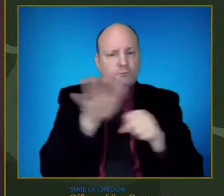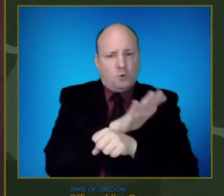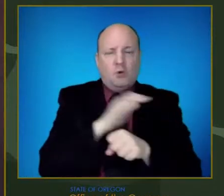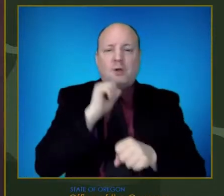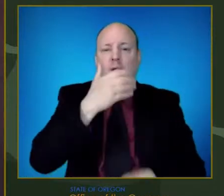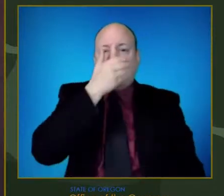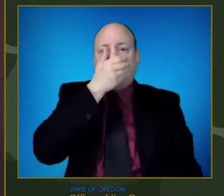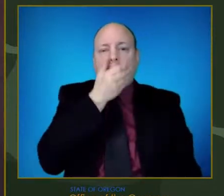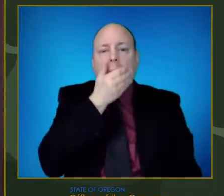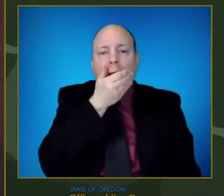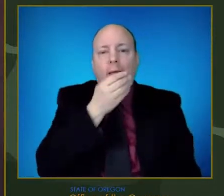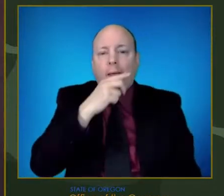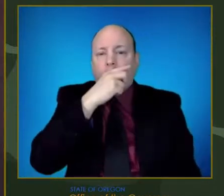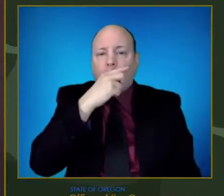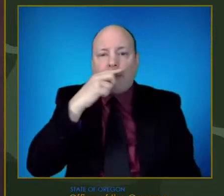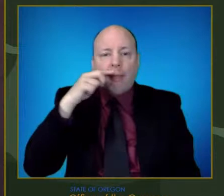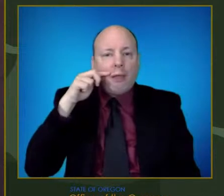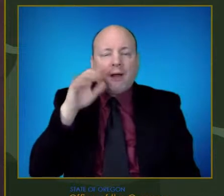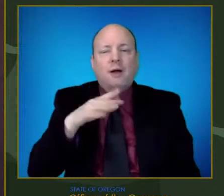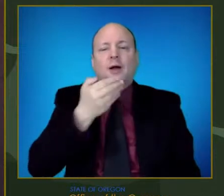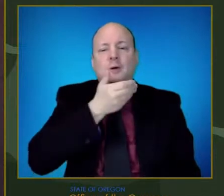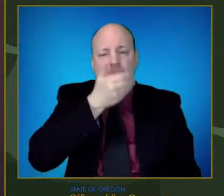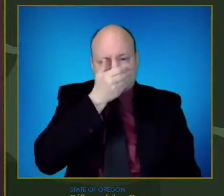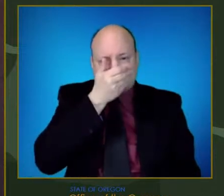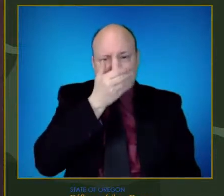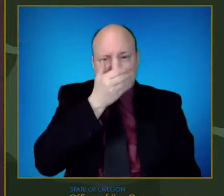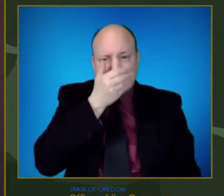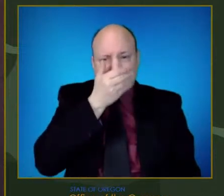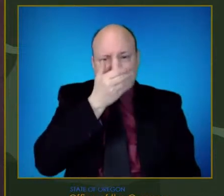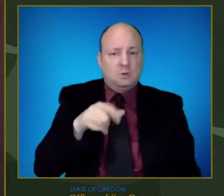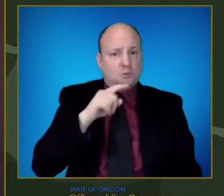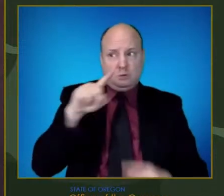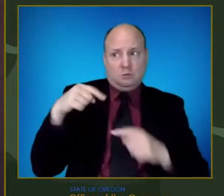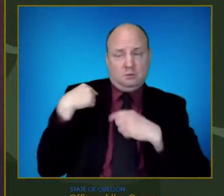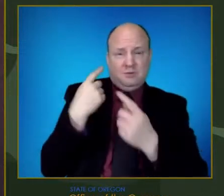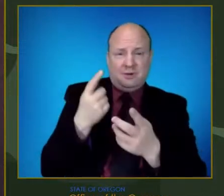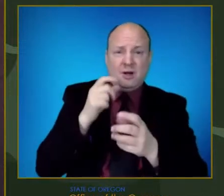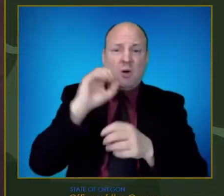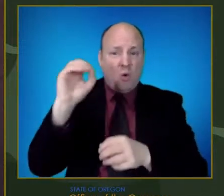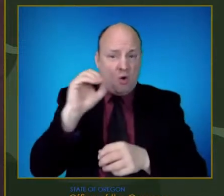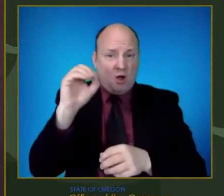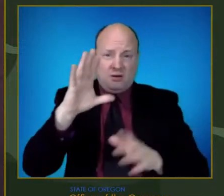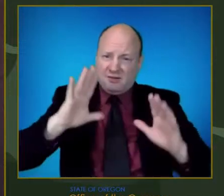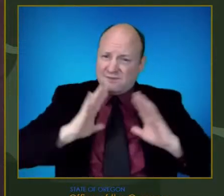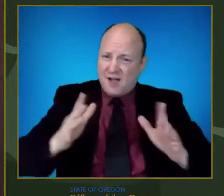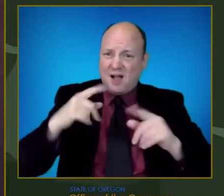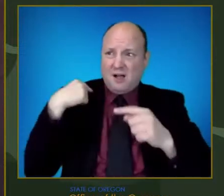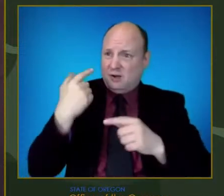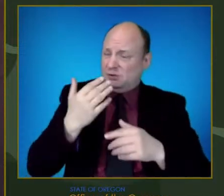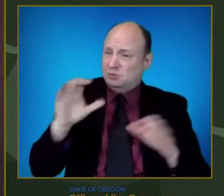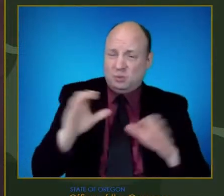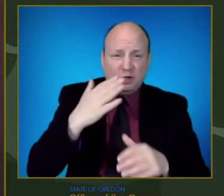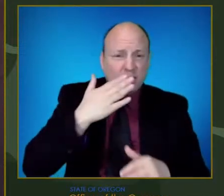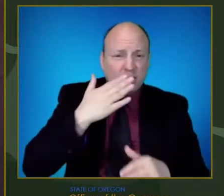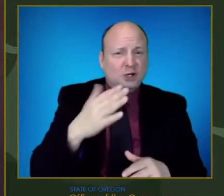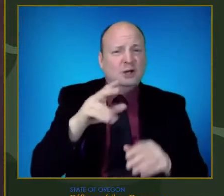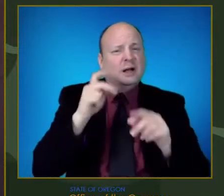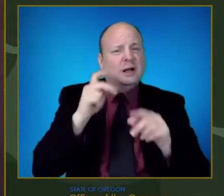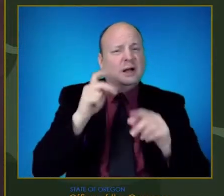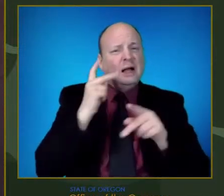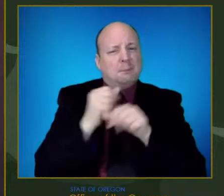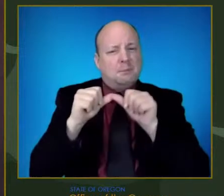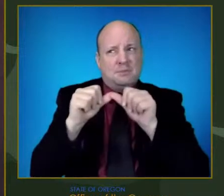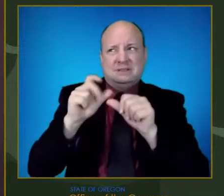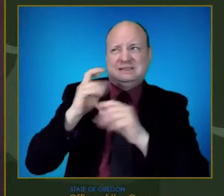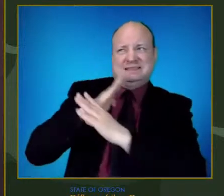have done an incredible job this entire pandemic to make smart choices and fight the virus. Oregon